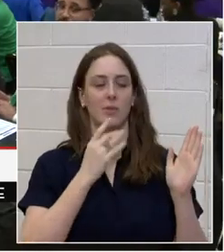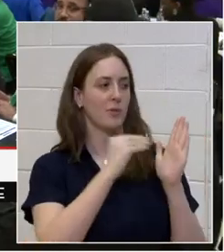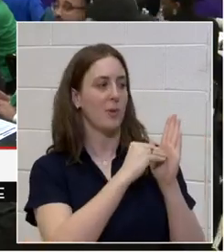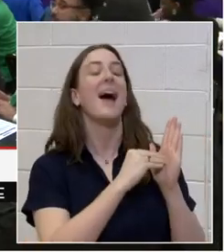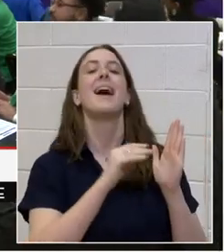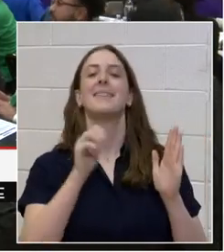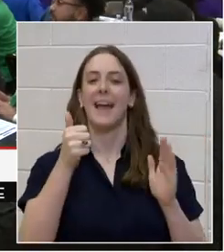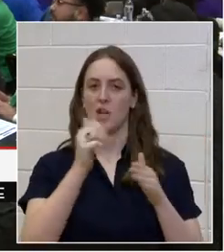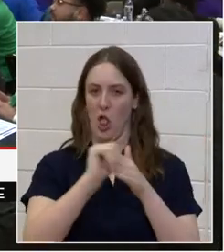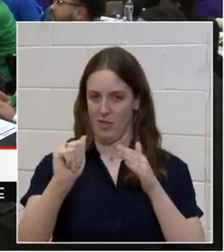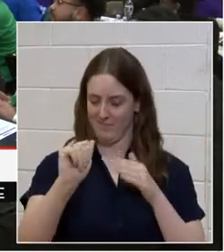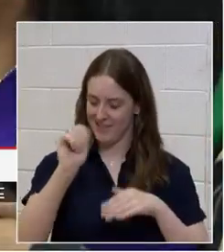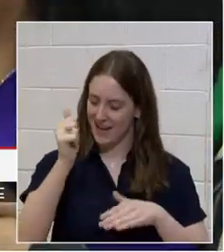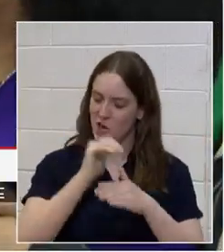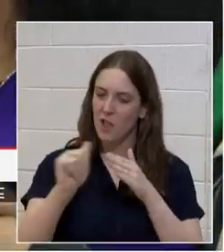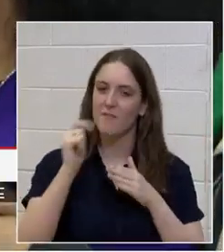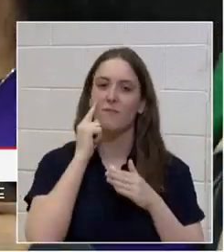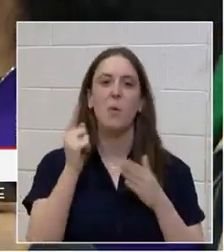$10 for public safety.